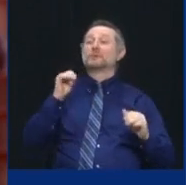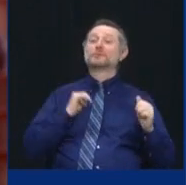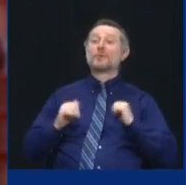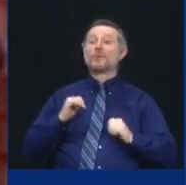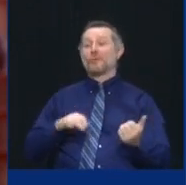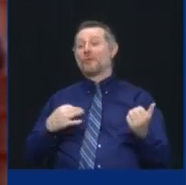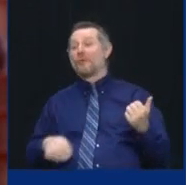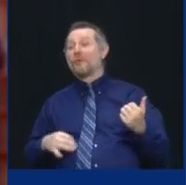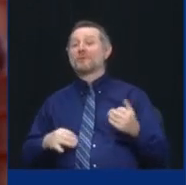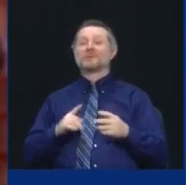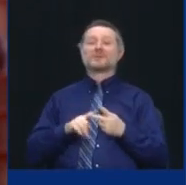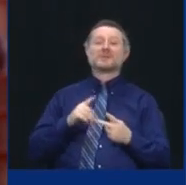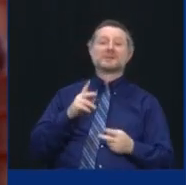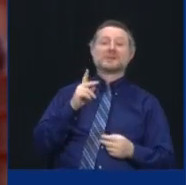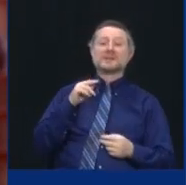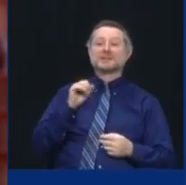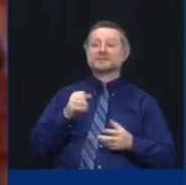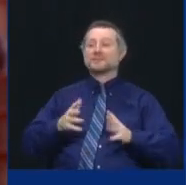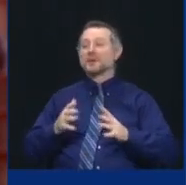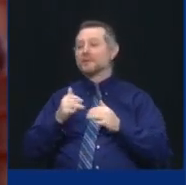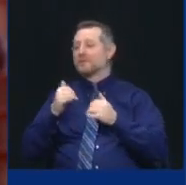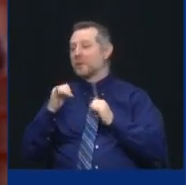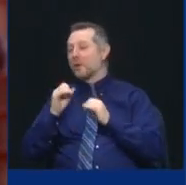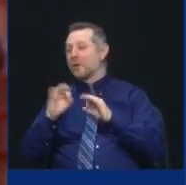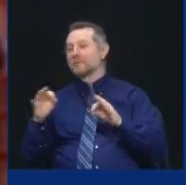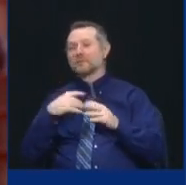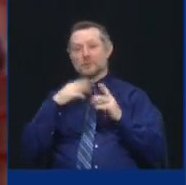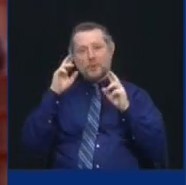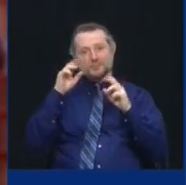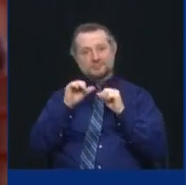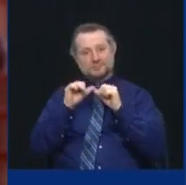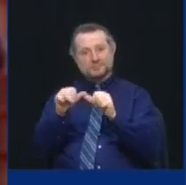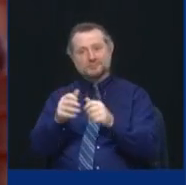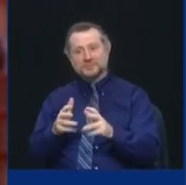the Knicks make it to the second round, oh, I hope,